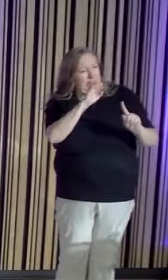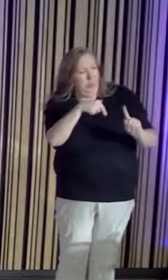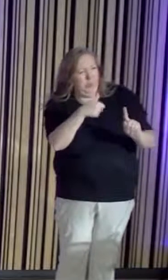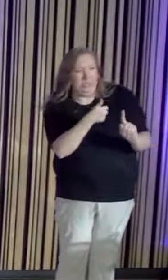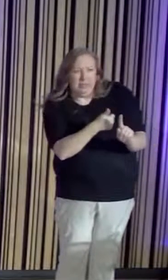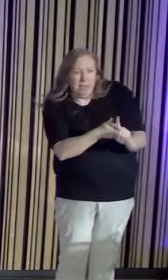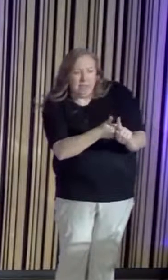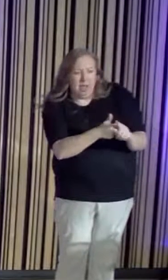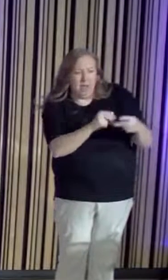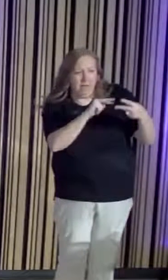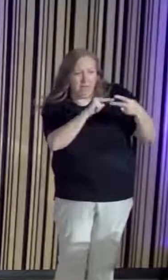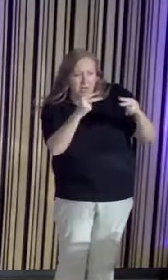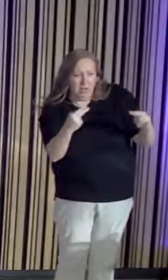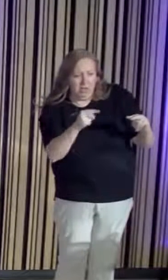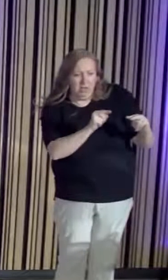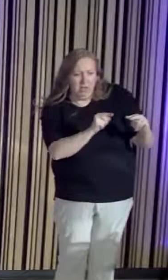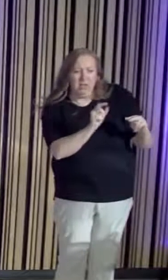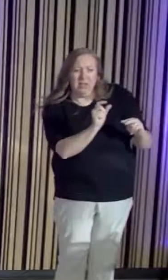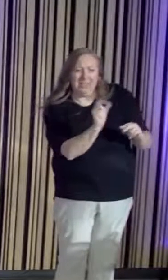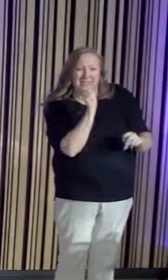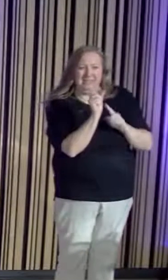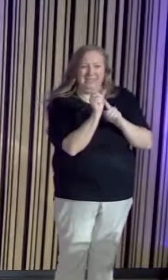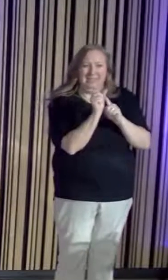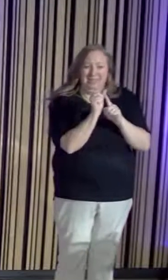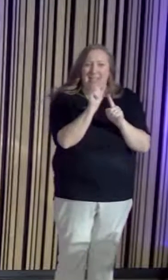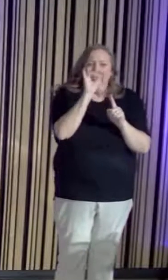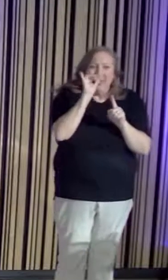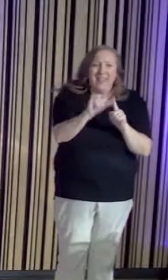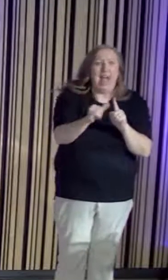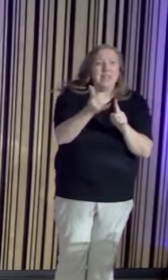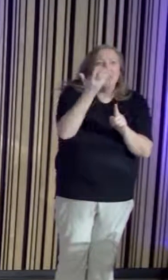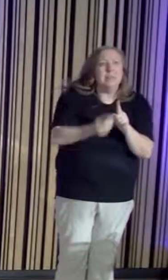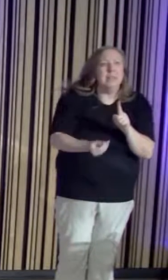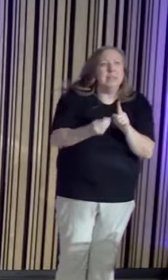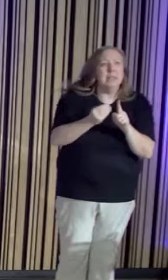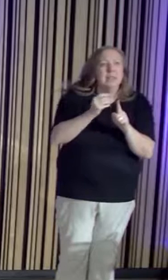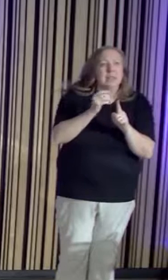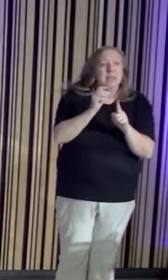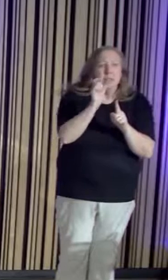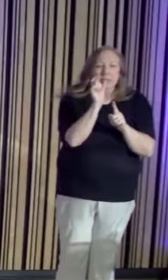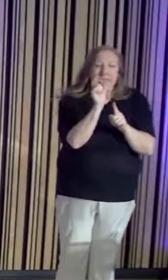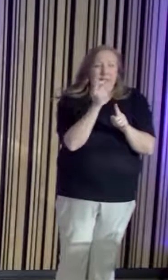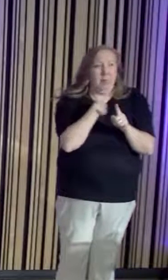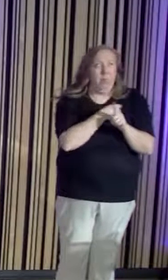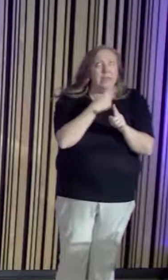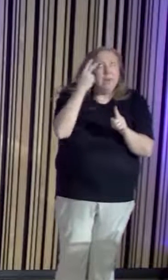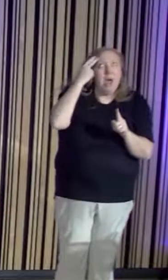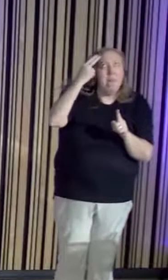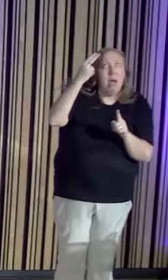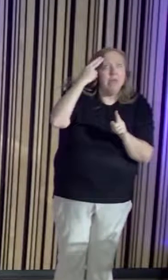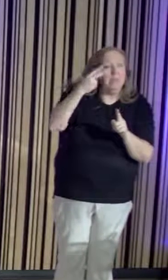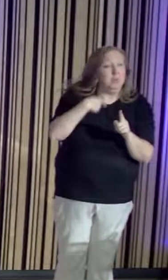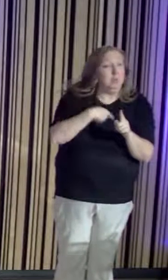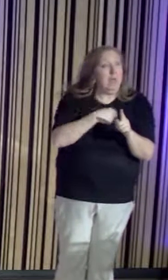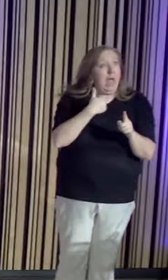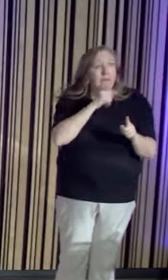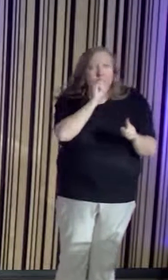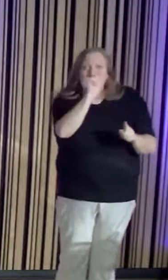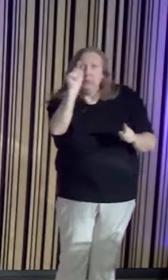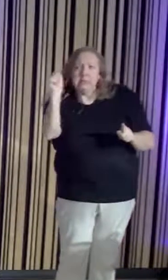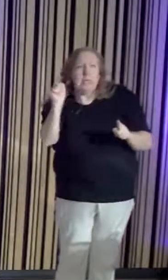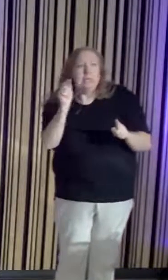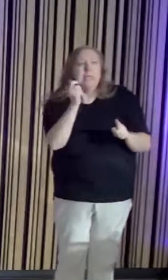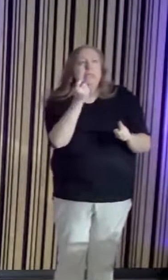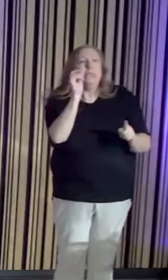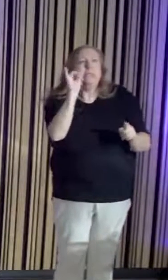these actually are the missing type of particle that we've been hypothesizing and had similar entities of, but had never really